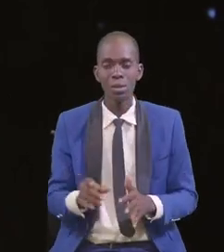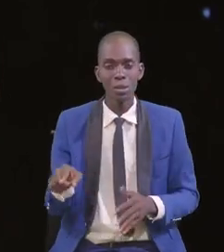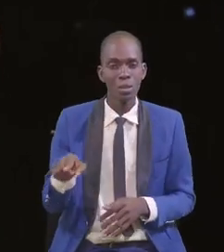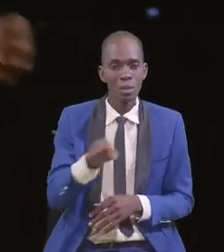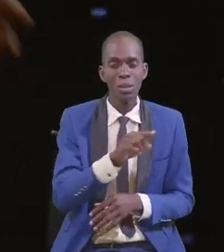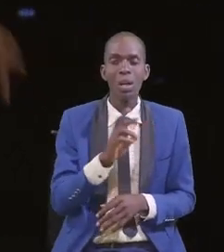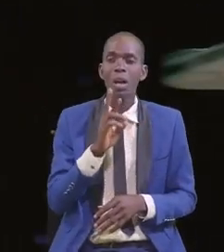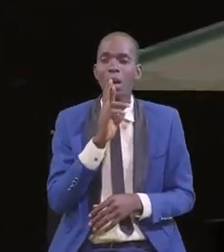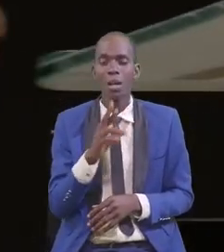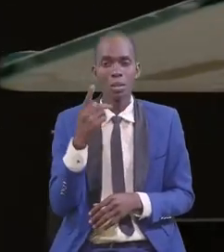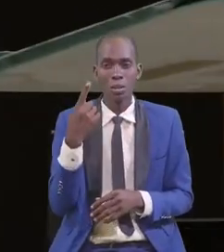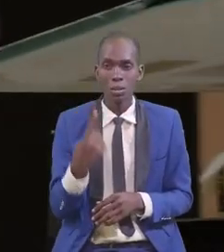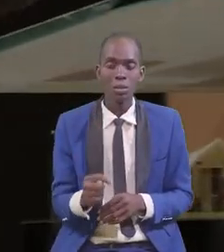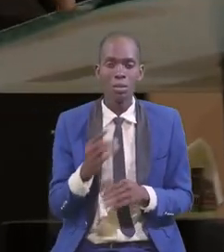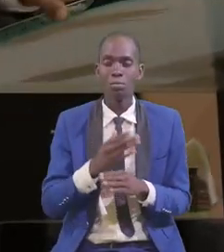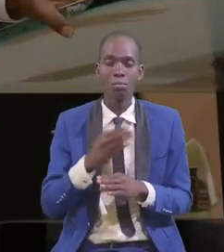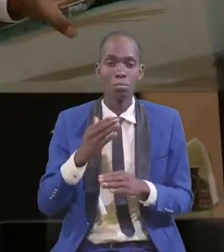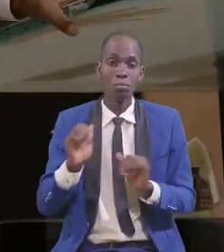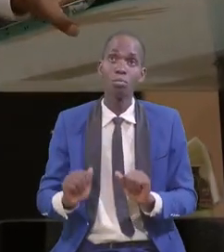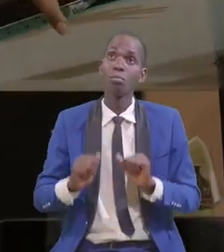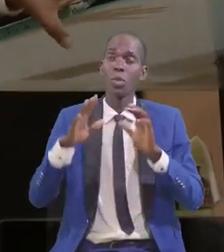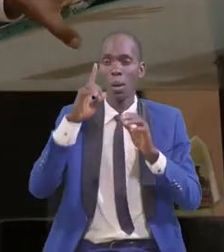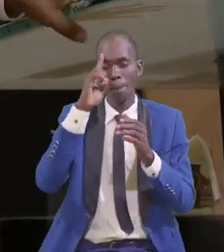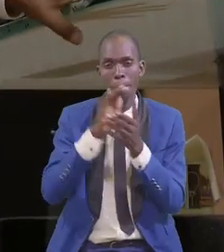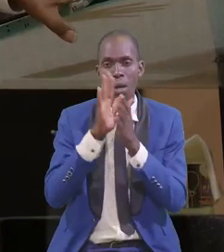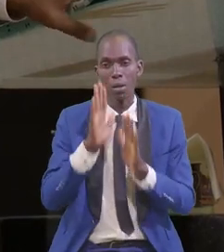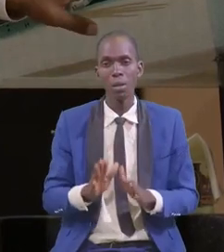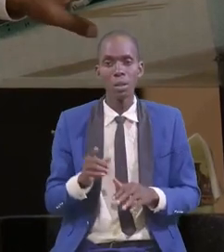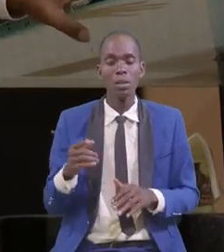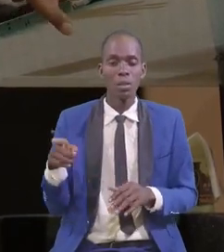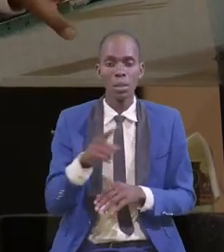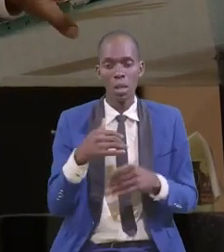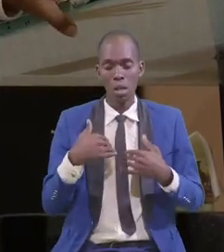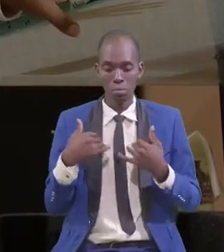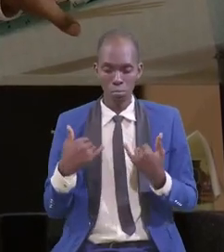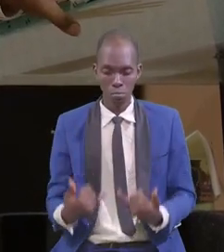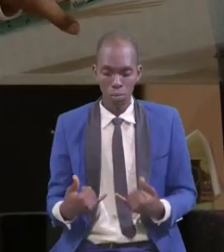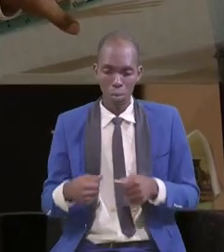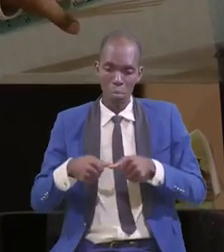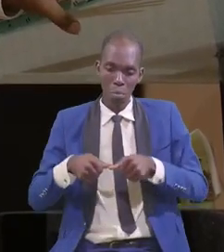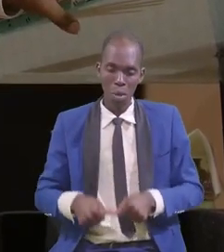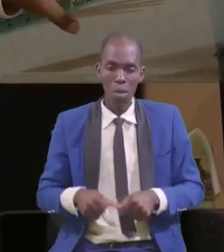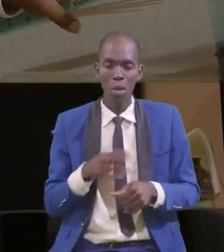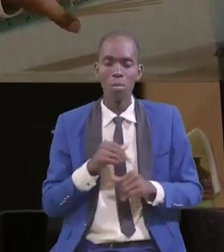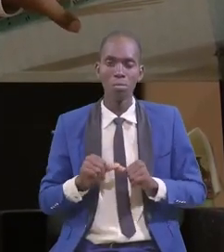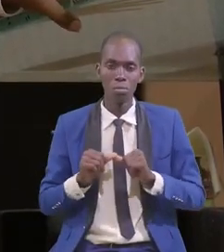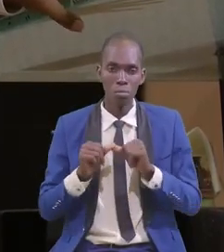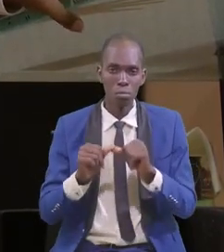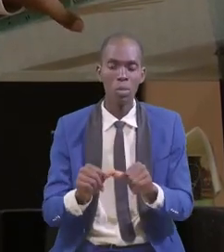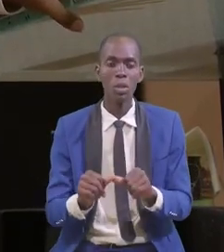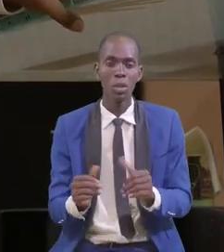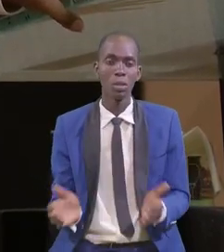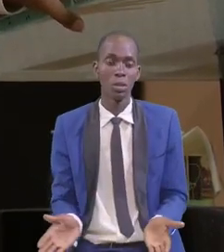are consecrated believers. They have a present and a permanent and a perpetual exaltation